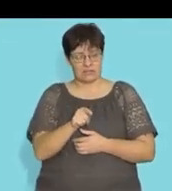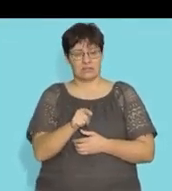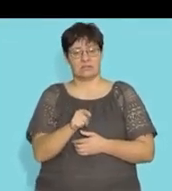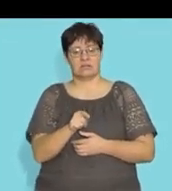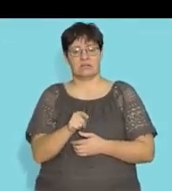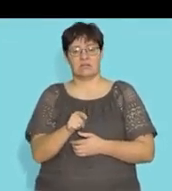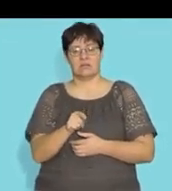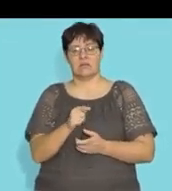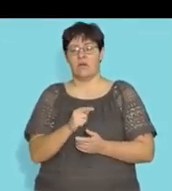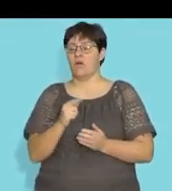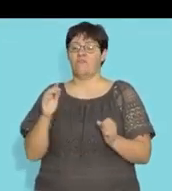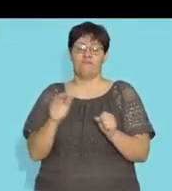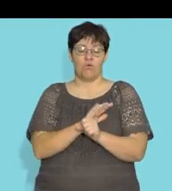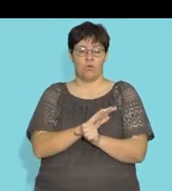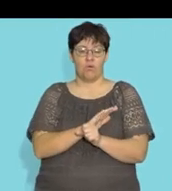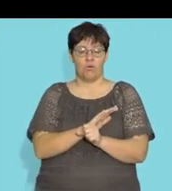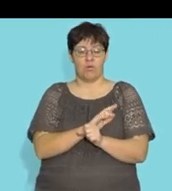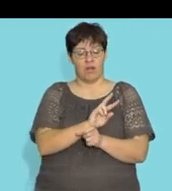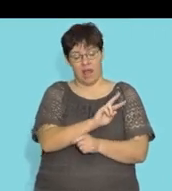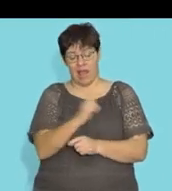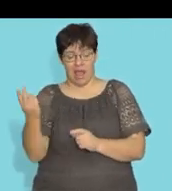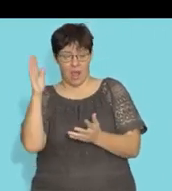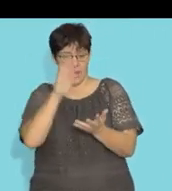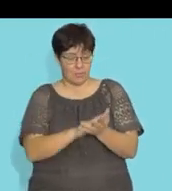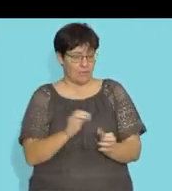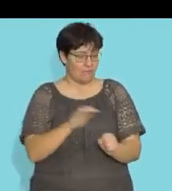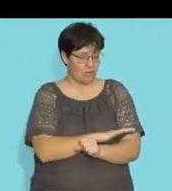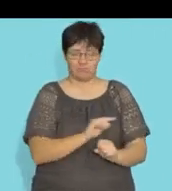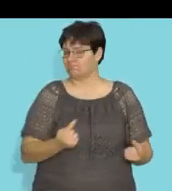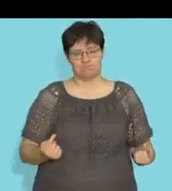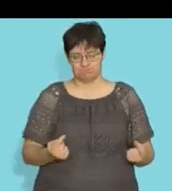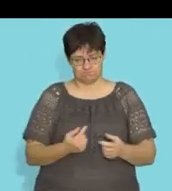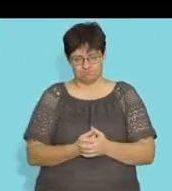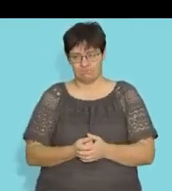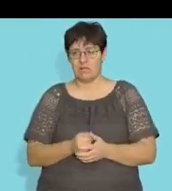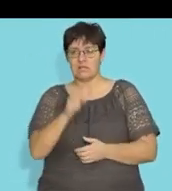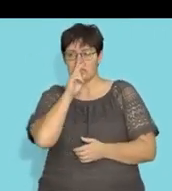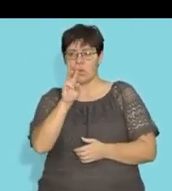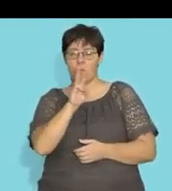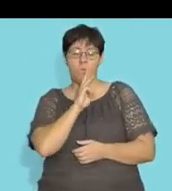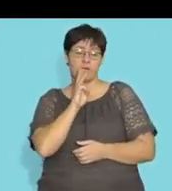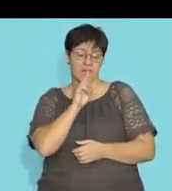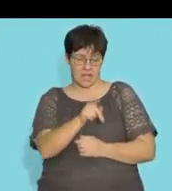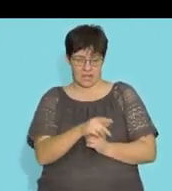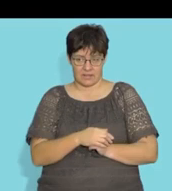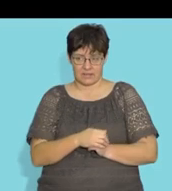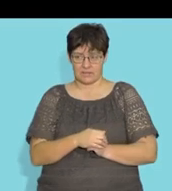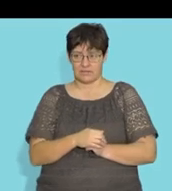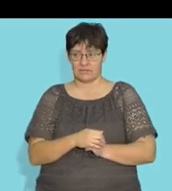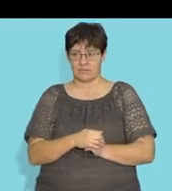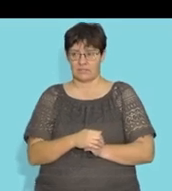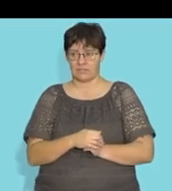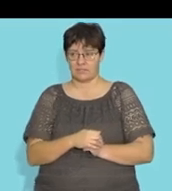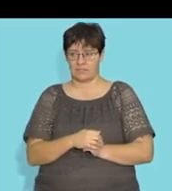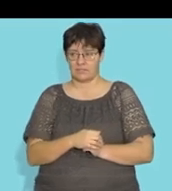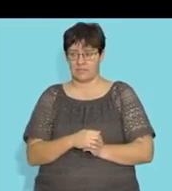will not completely ionize. So if we go look at what happens to water, this is our